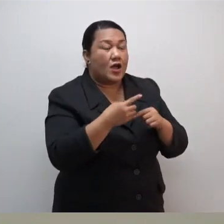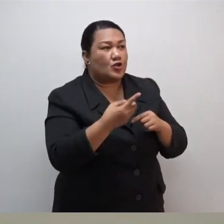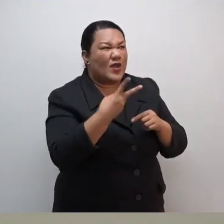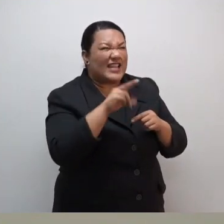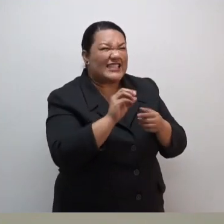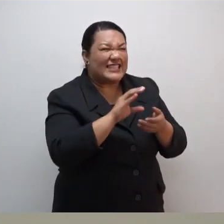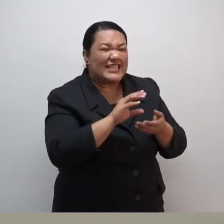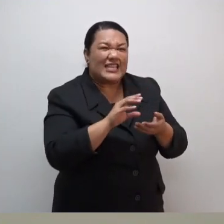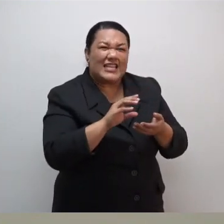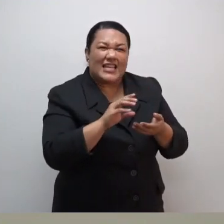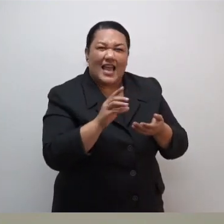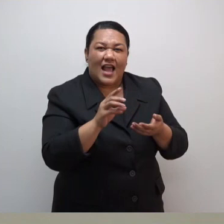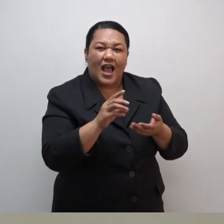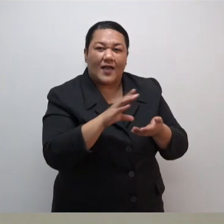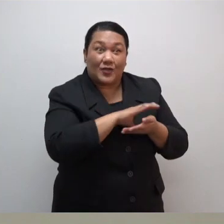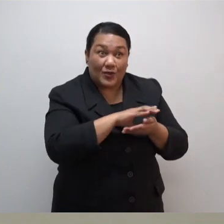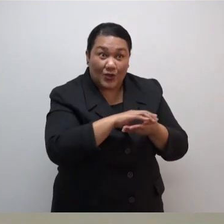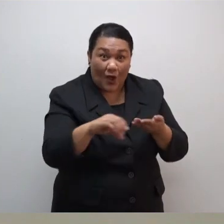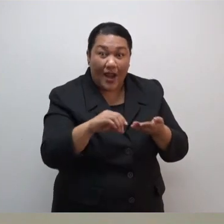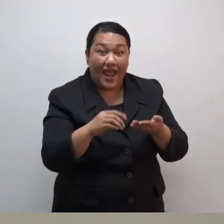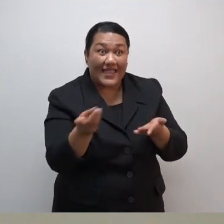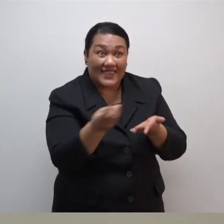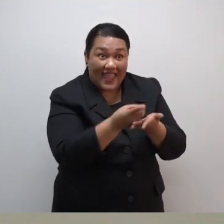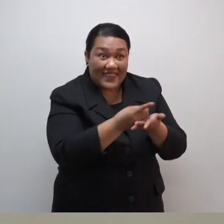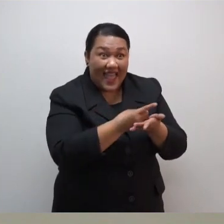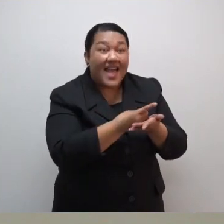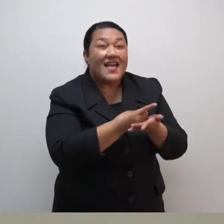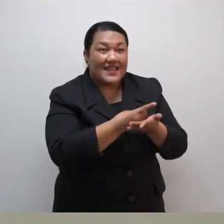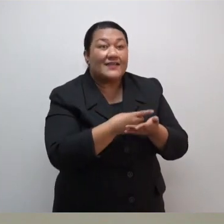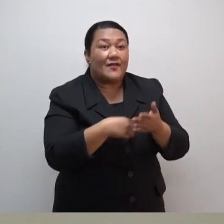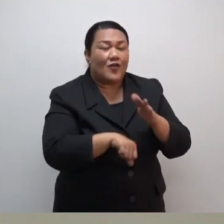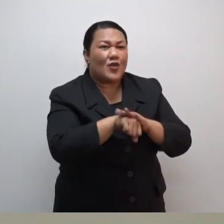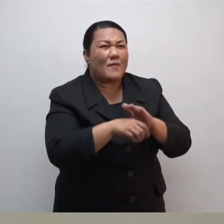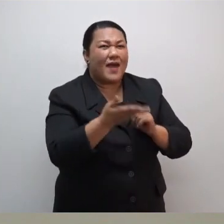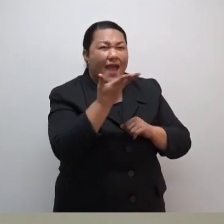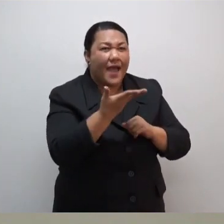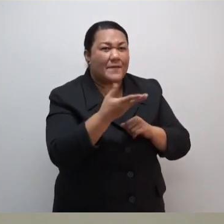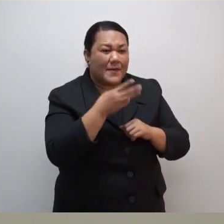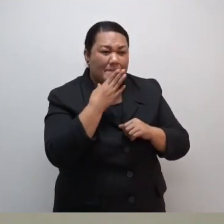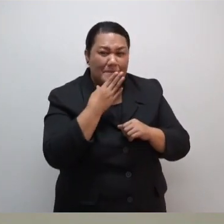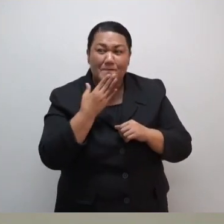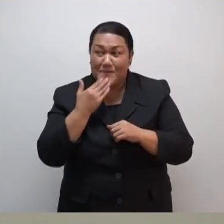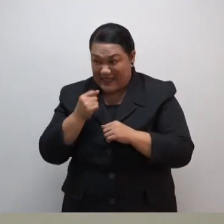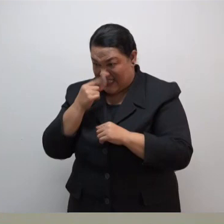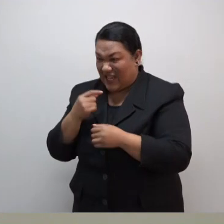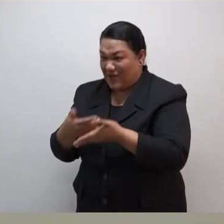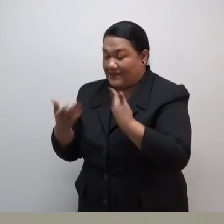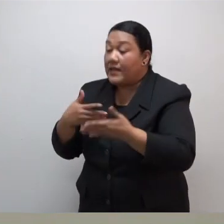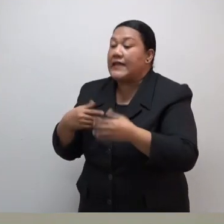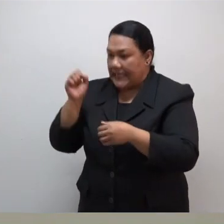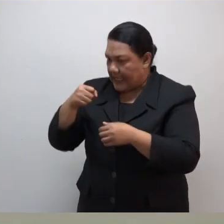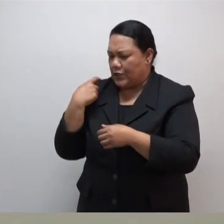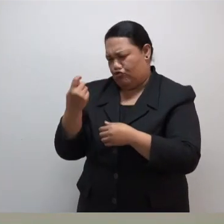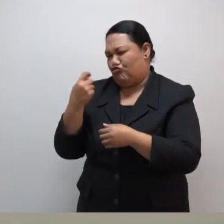Fijian students in university and year 13. Mm. Can you please give an update on the rollout for that, sir? Yeah, very soon. The year 13 one has